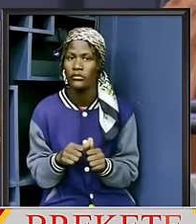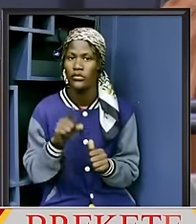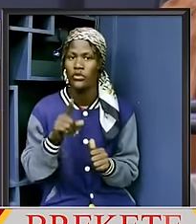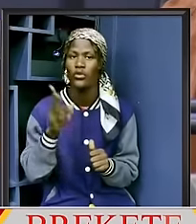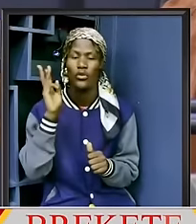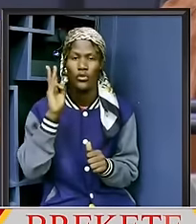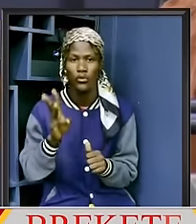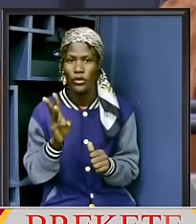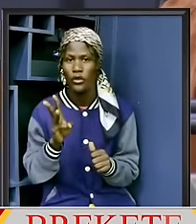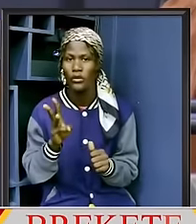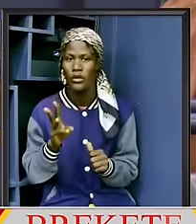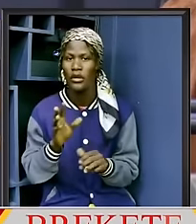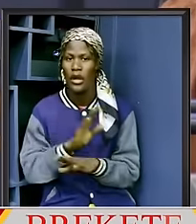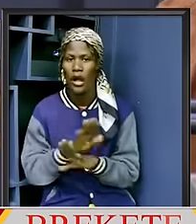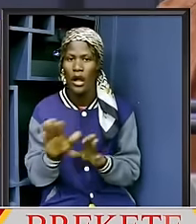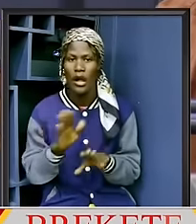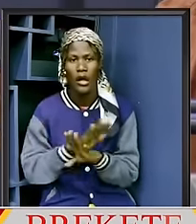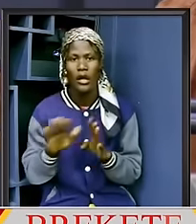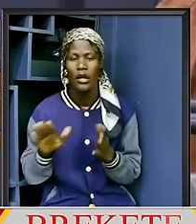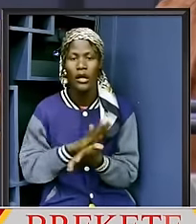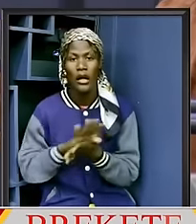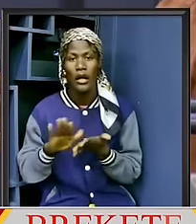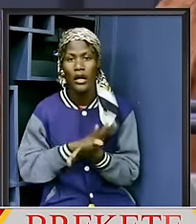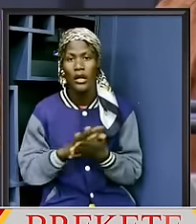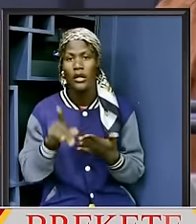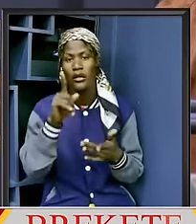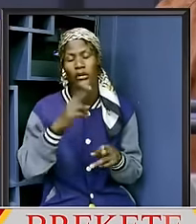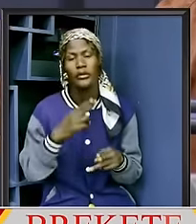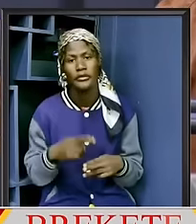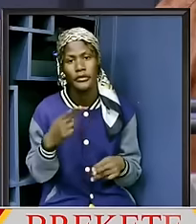go clear your name. Yes. Because first of all,